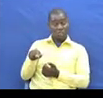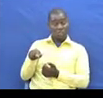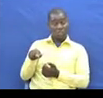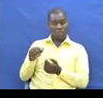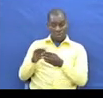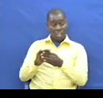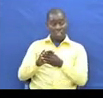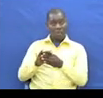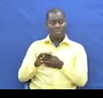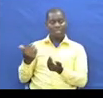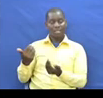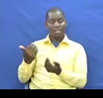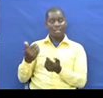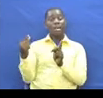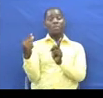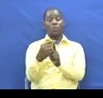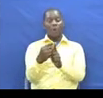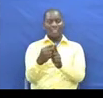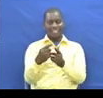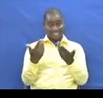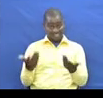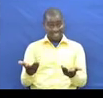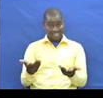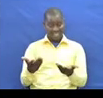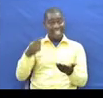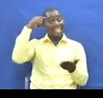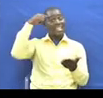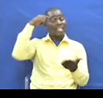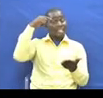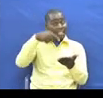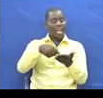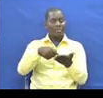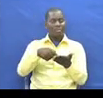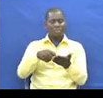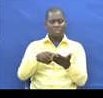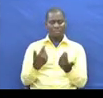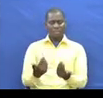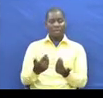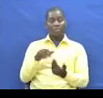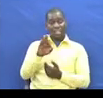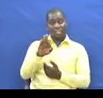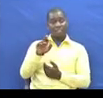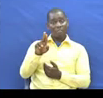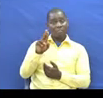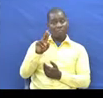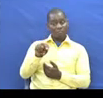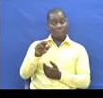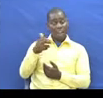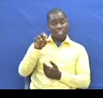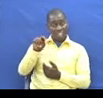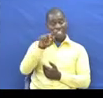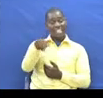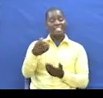Mind you, not necessarily that you have to use my words. You can define by using your own words. I'm defining in terms of the ordered pairs, that